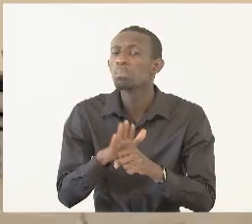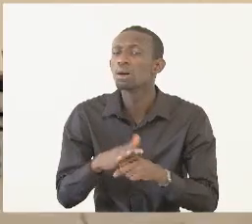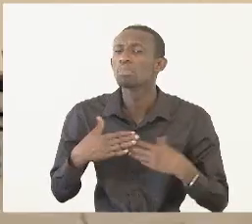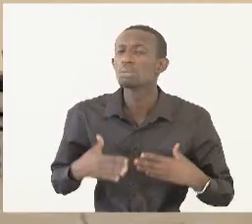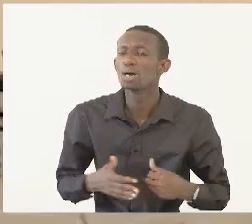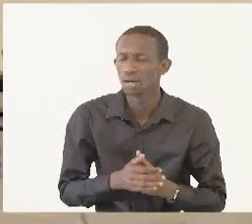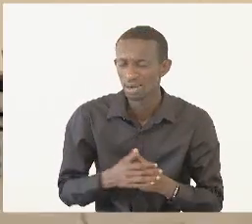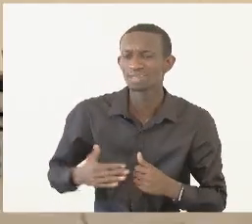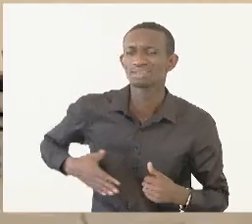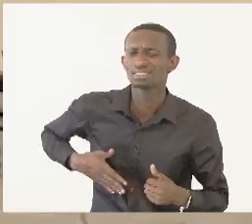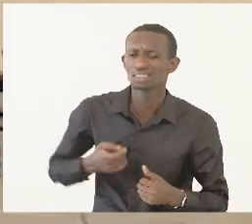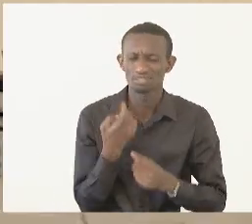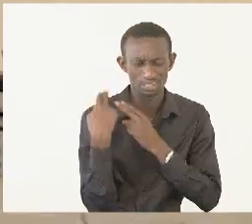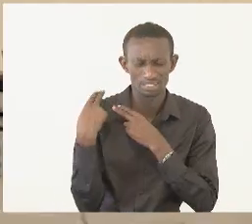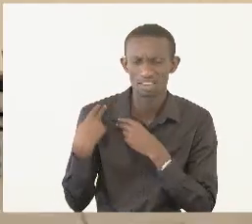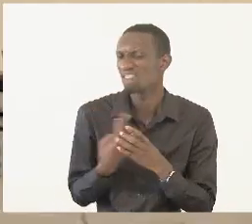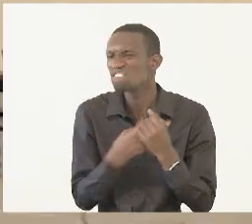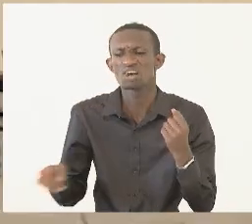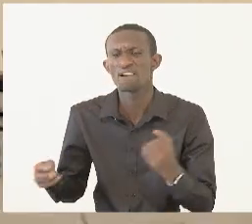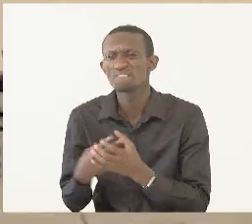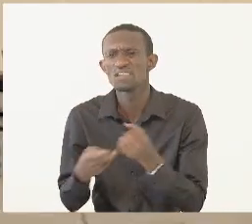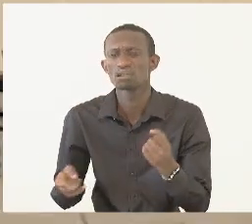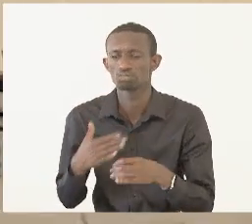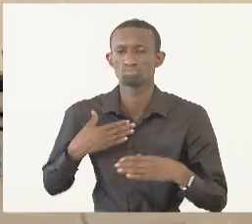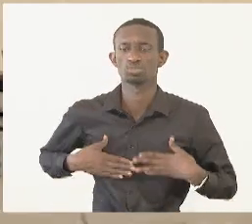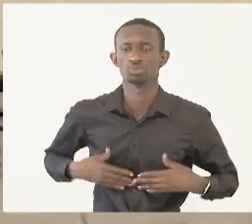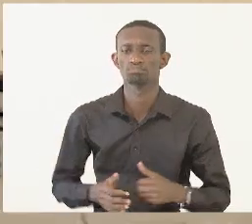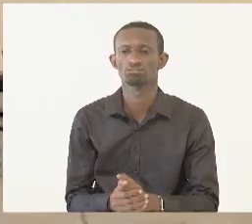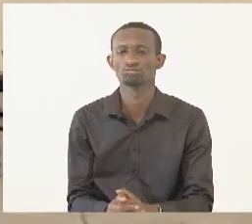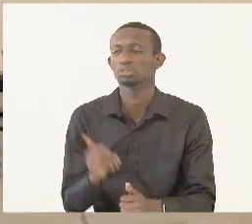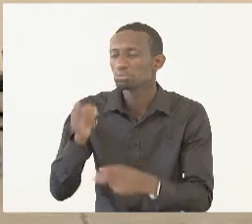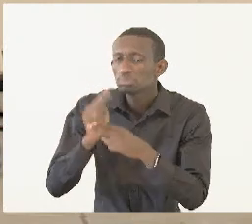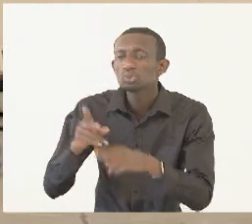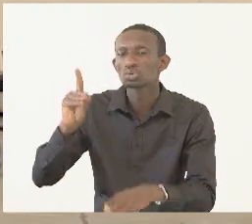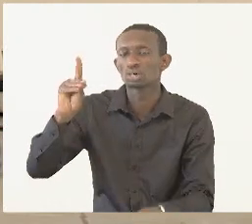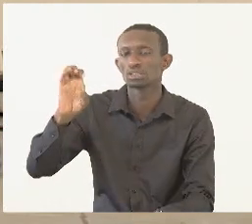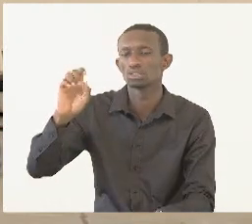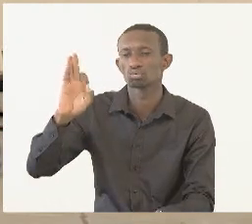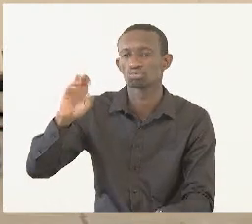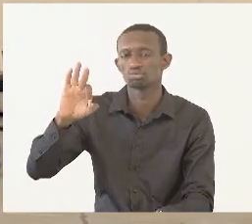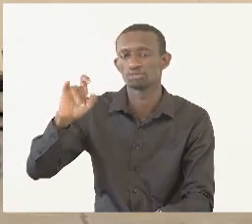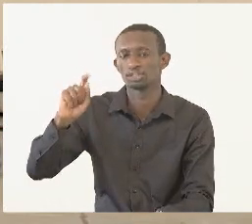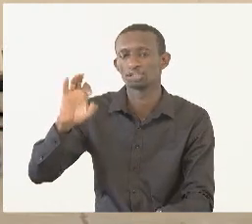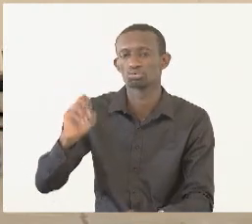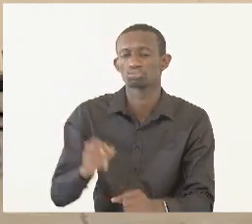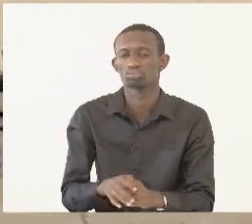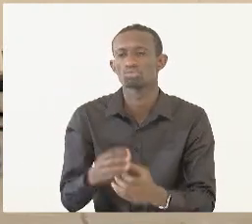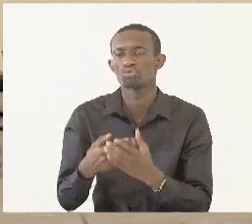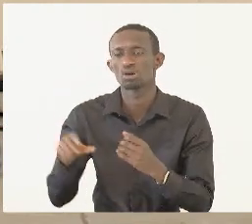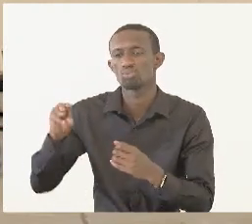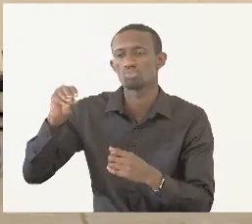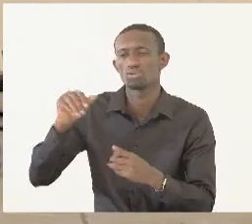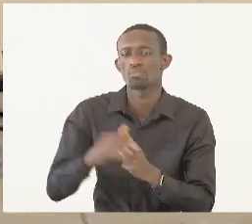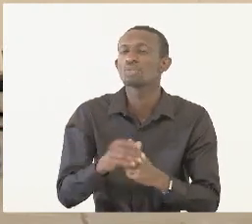the function of removing those drugs from the body by doing what you call detoxification, okay? From the blood, I talked